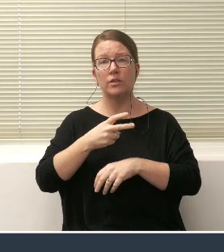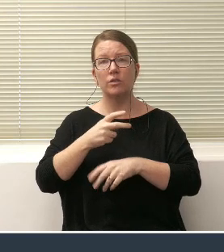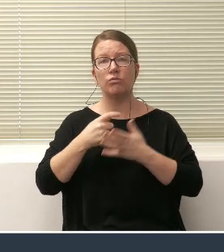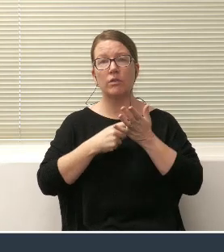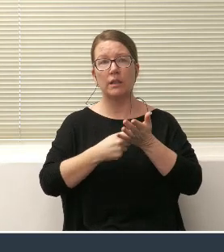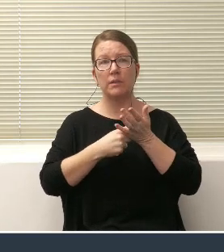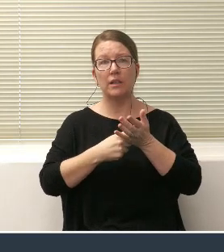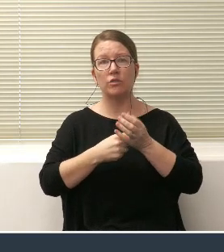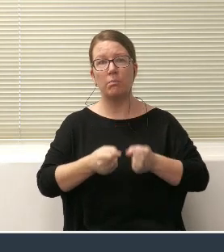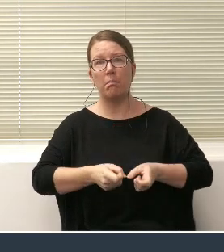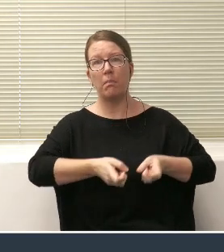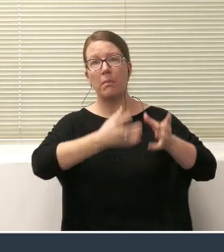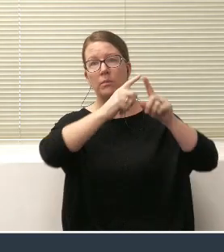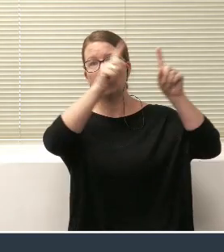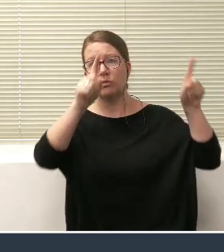we work through this.